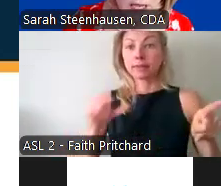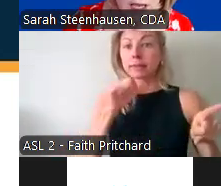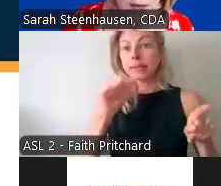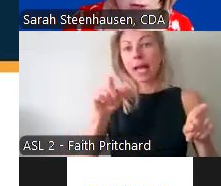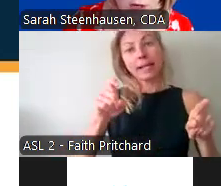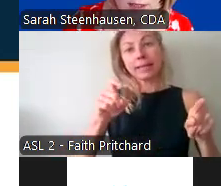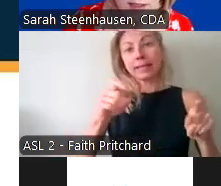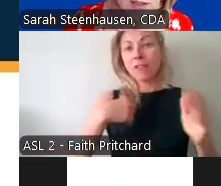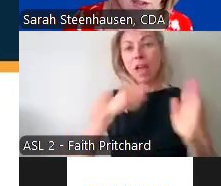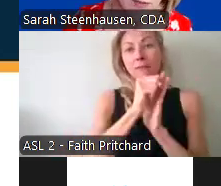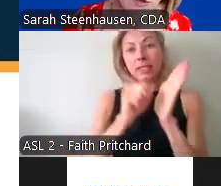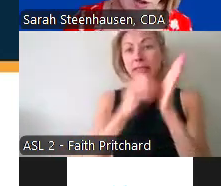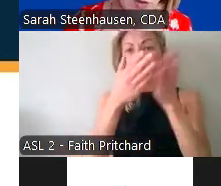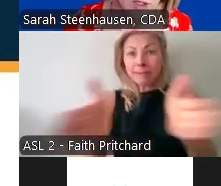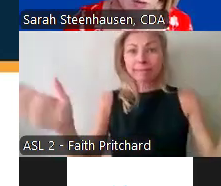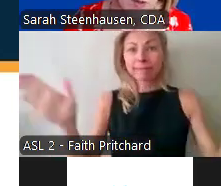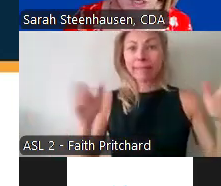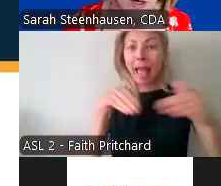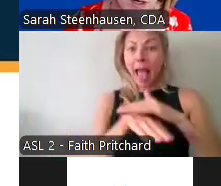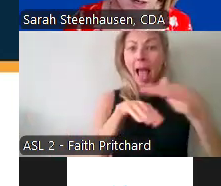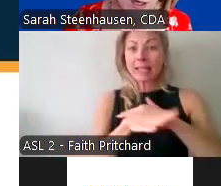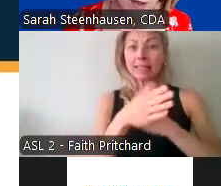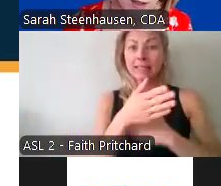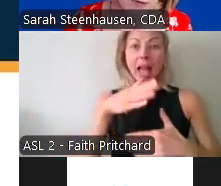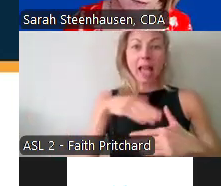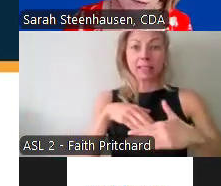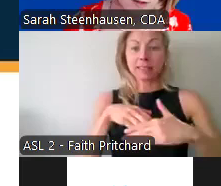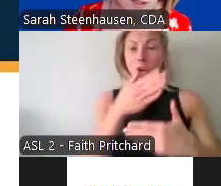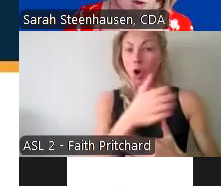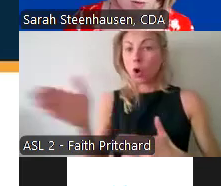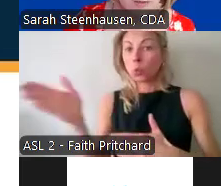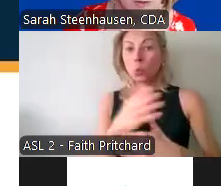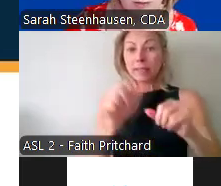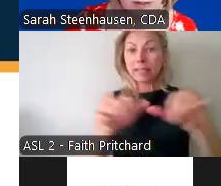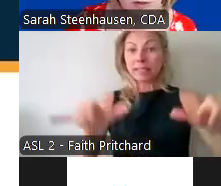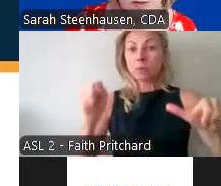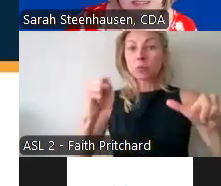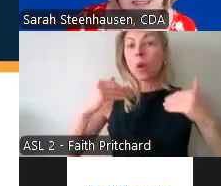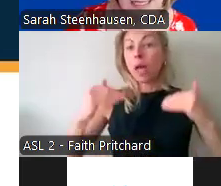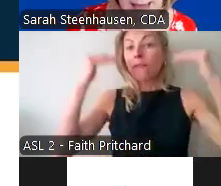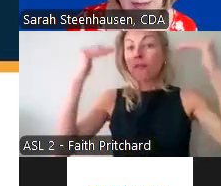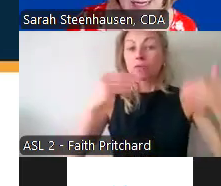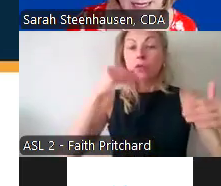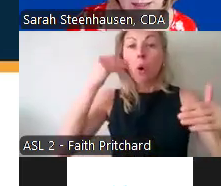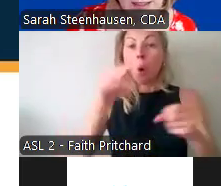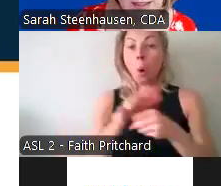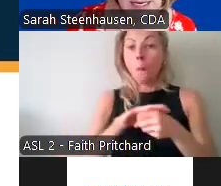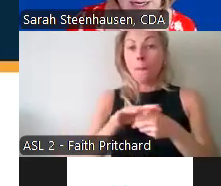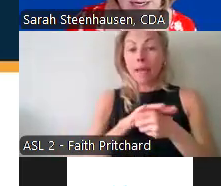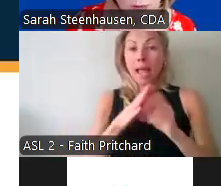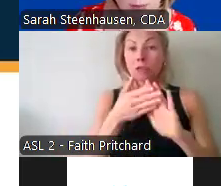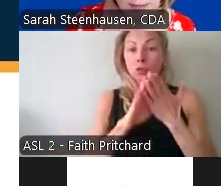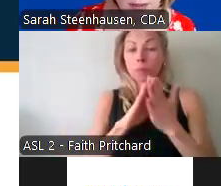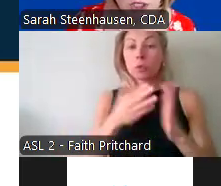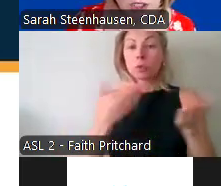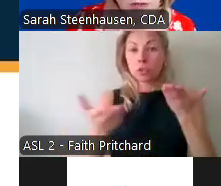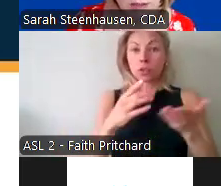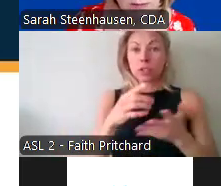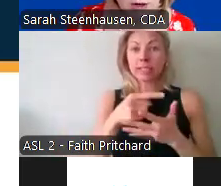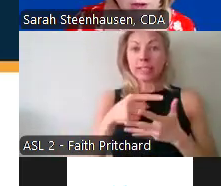access across the system. So we are advancing the Home and Community-Based Services Gap Analysis and